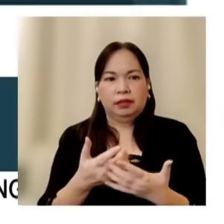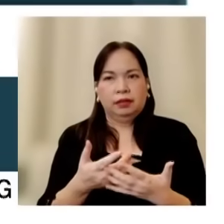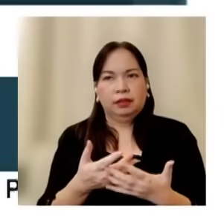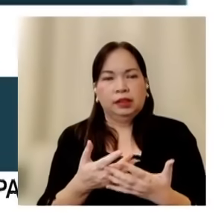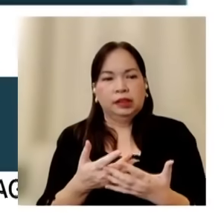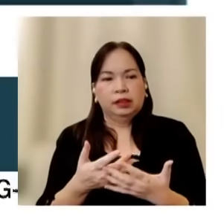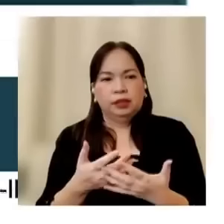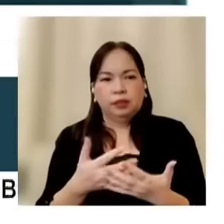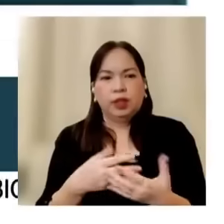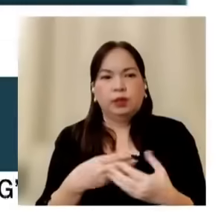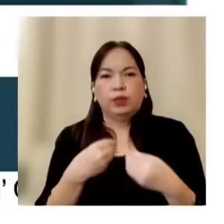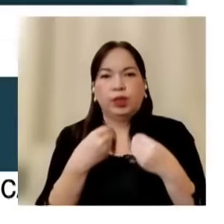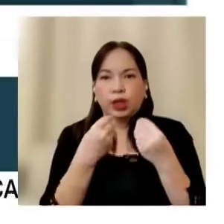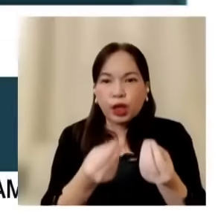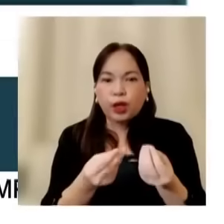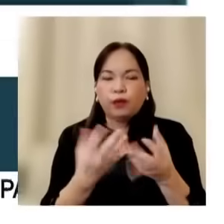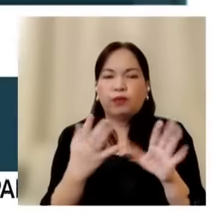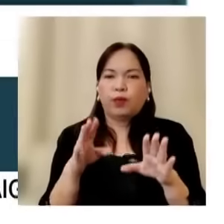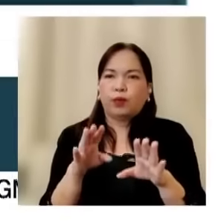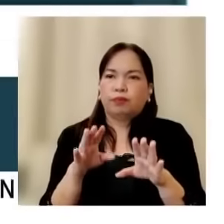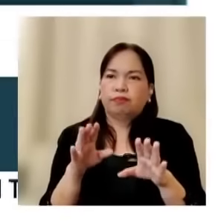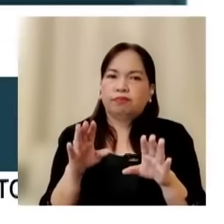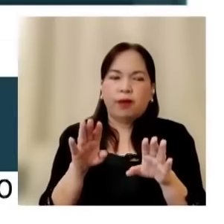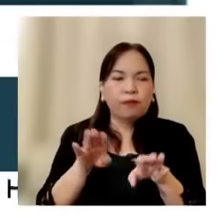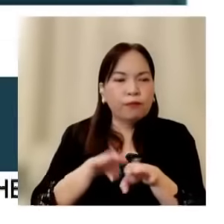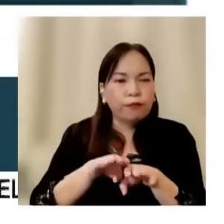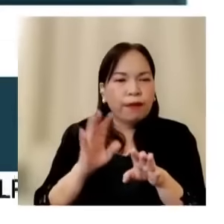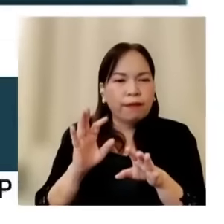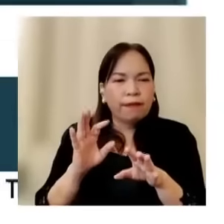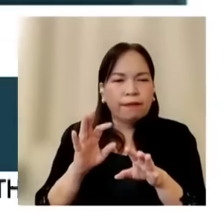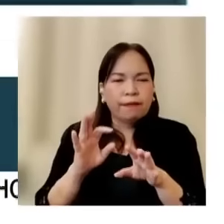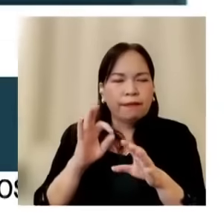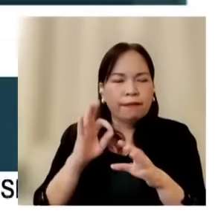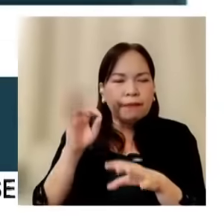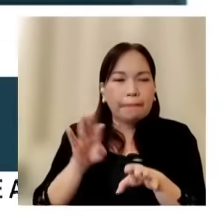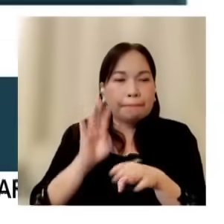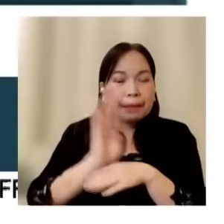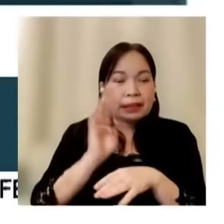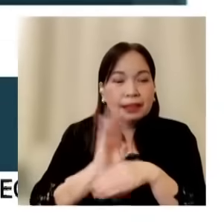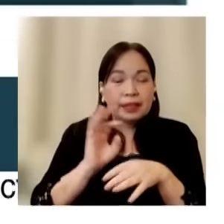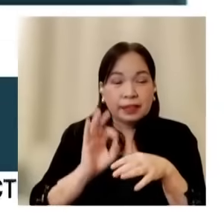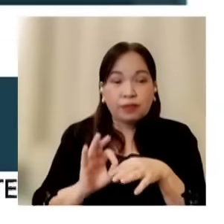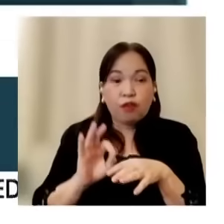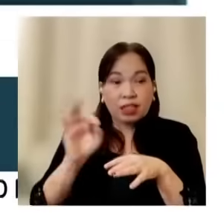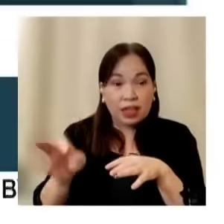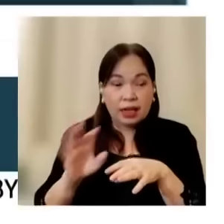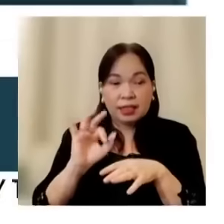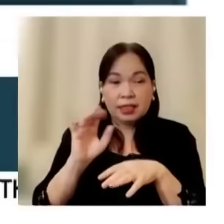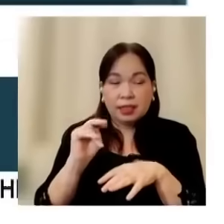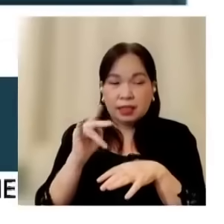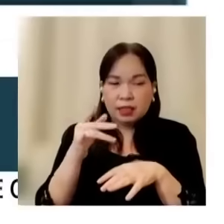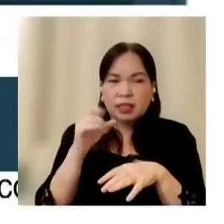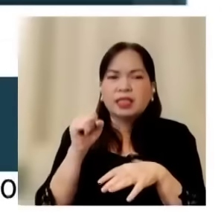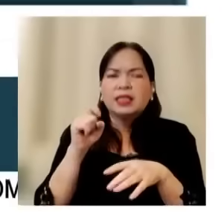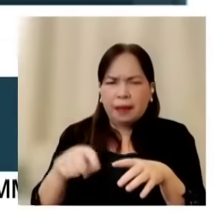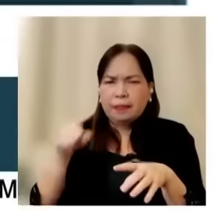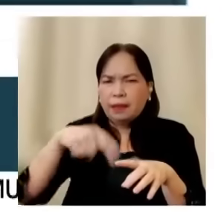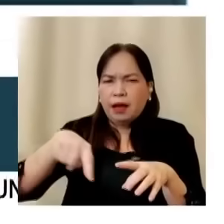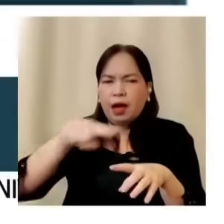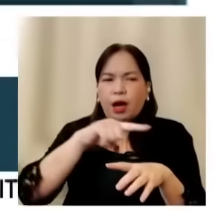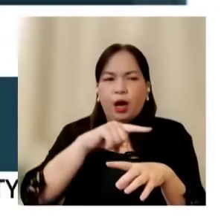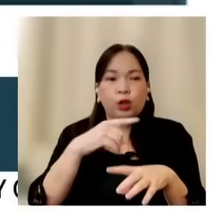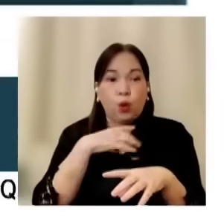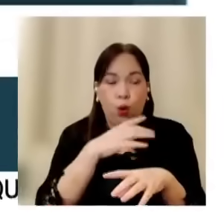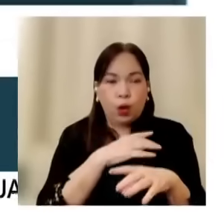broadcast franchises, a House bill or a House resolution should be done. So if some of the members of Congress are listening right now,